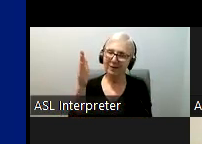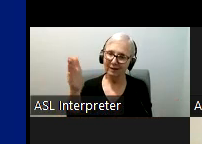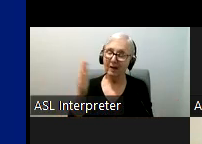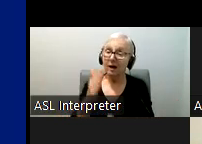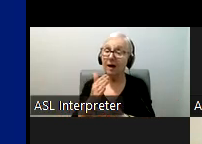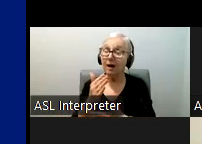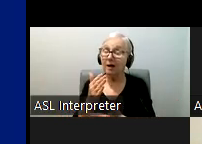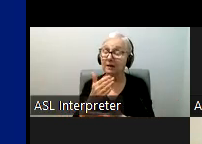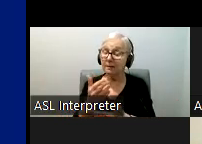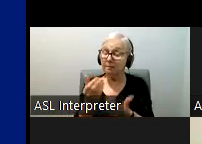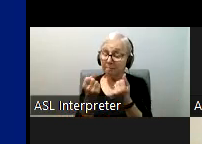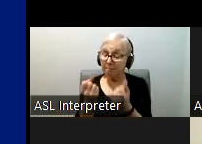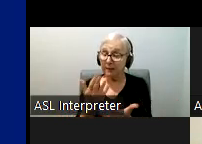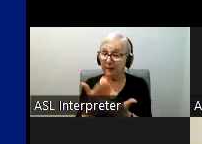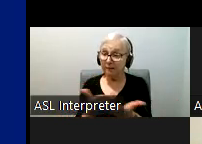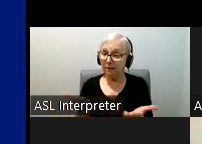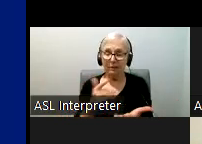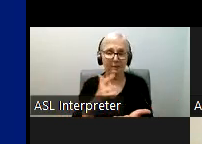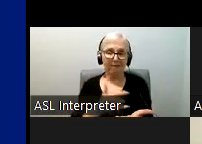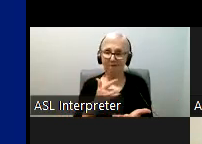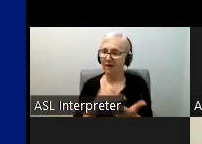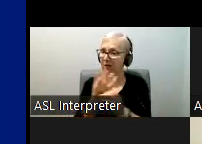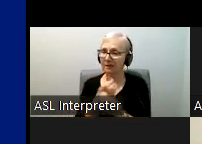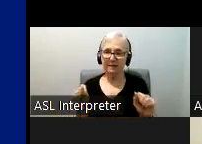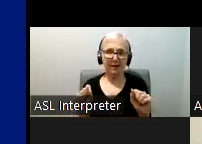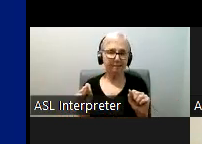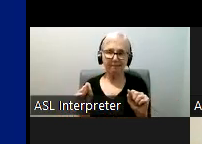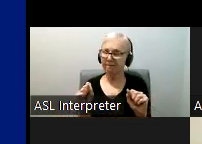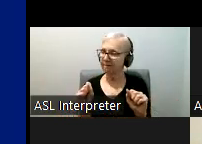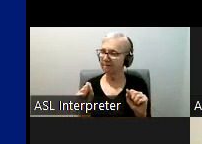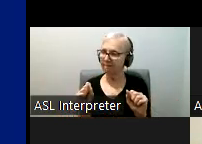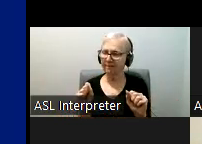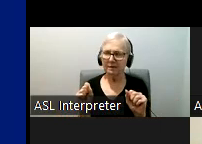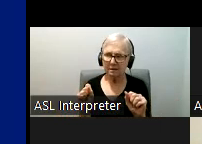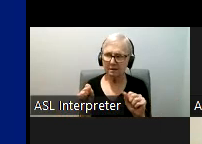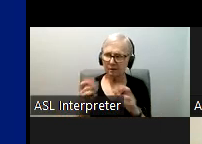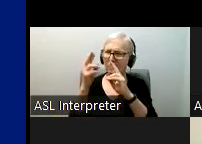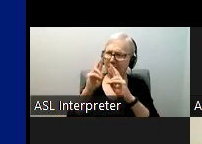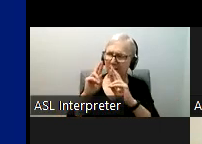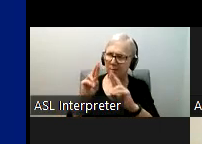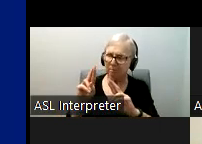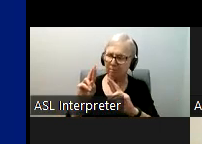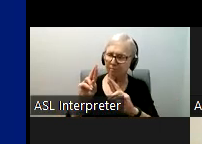we were talking, said these meetings didn't feel safe. They didn't feel respectful of